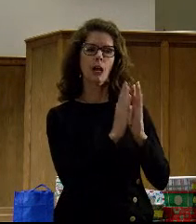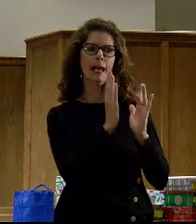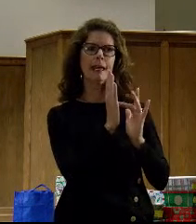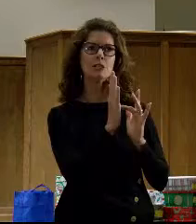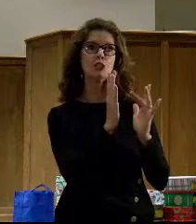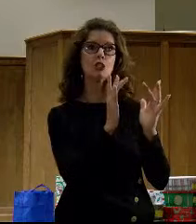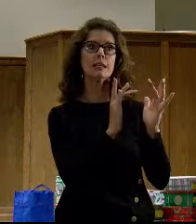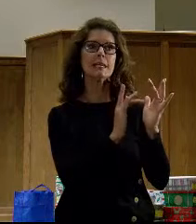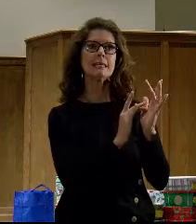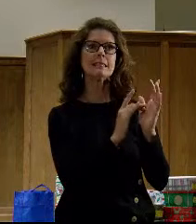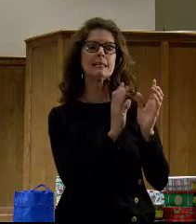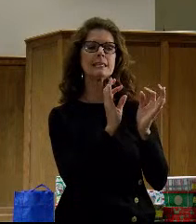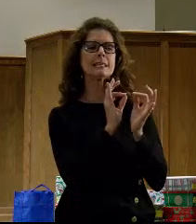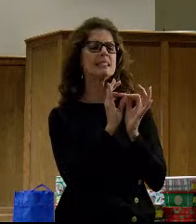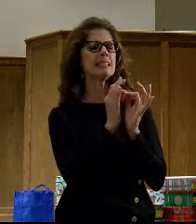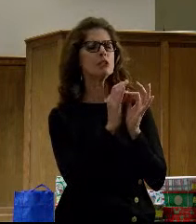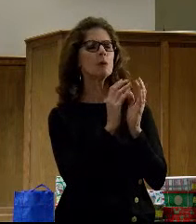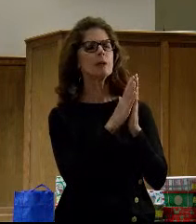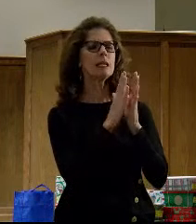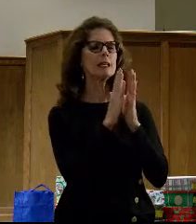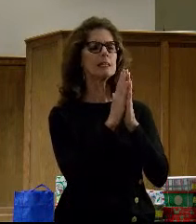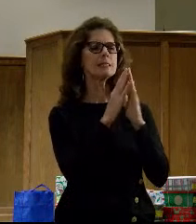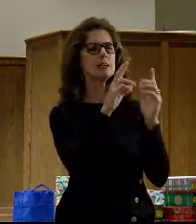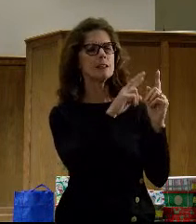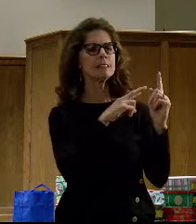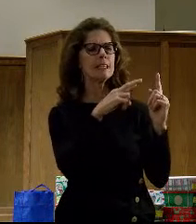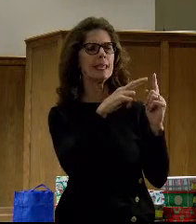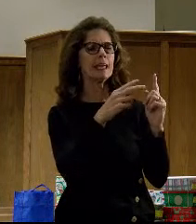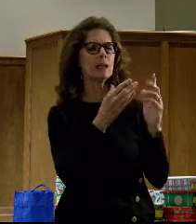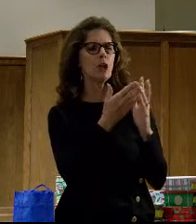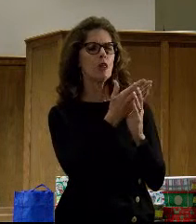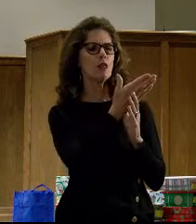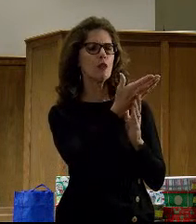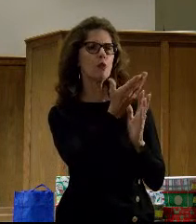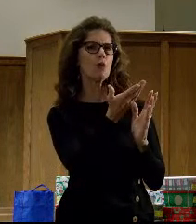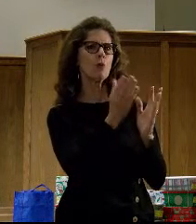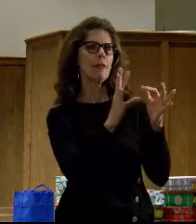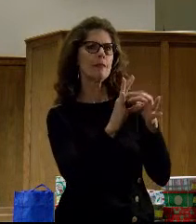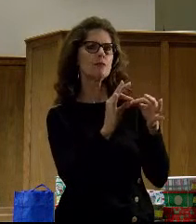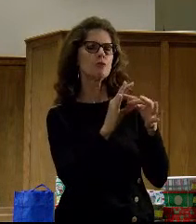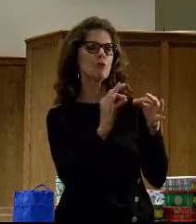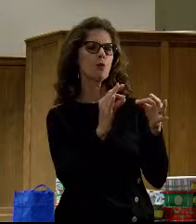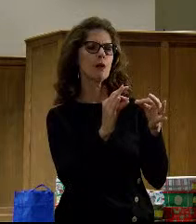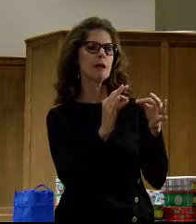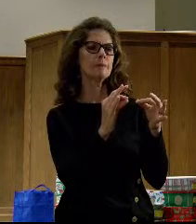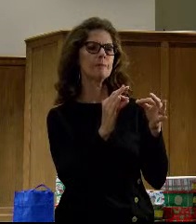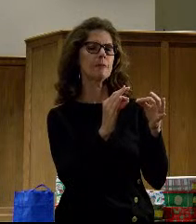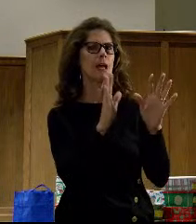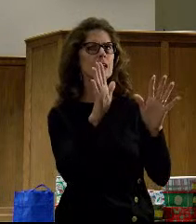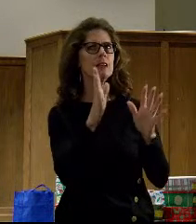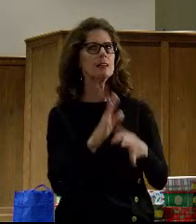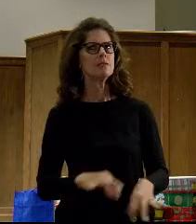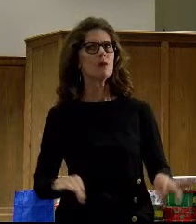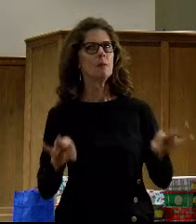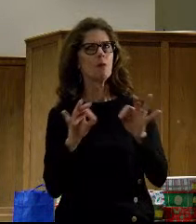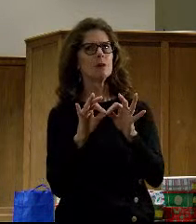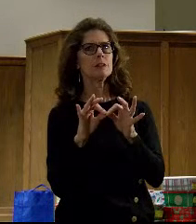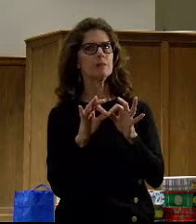the event through a particular lens. And we talked about this a few weeks ago, but it's so important. I got to bring this up one more